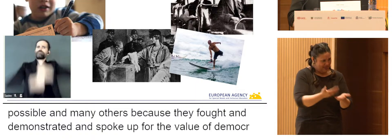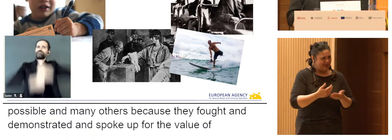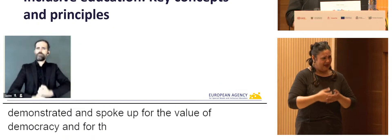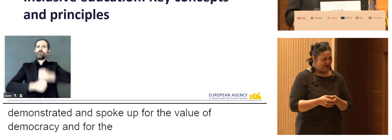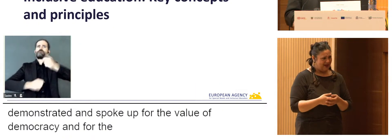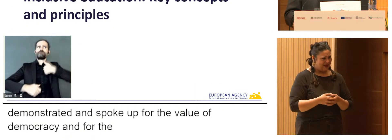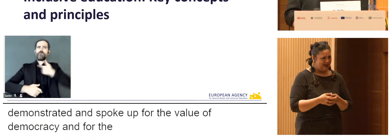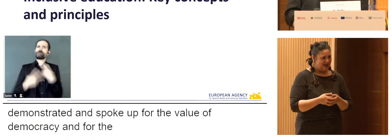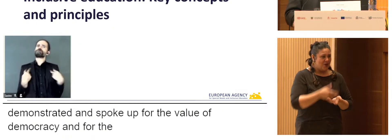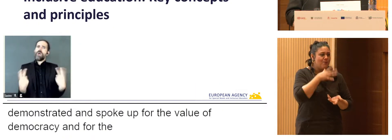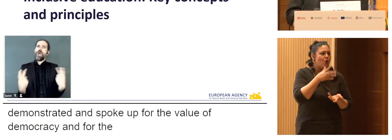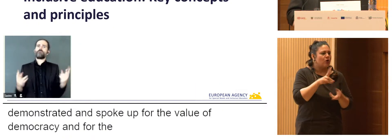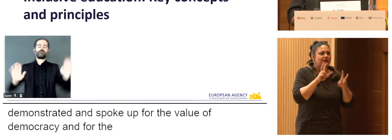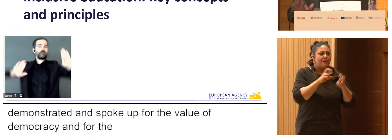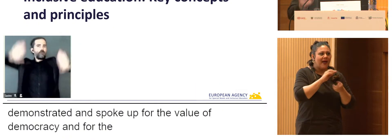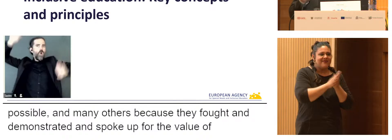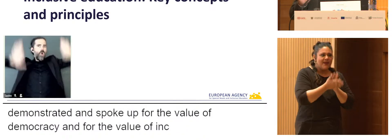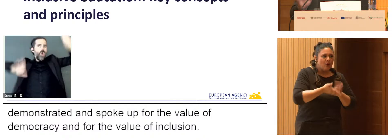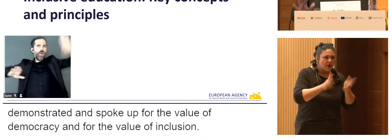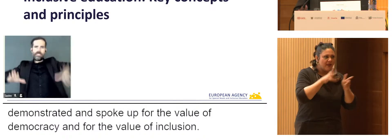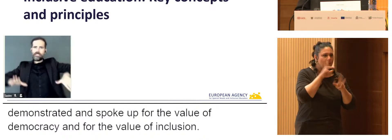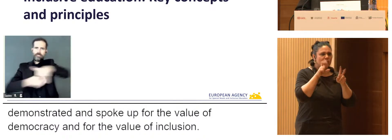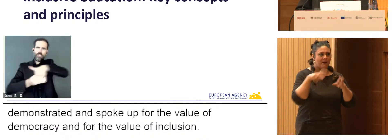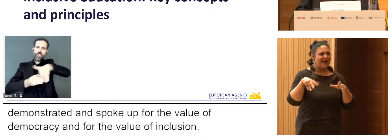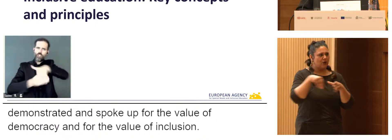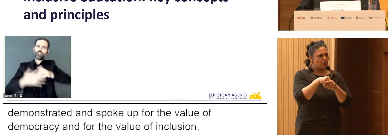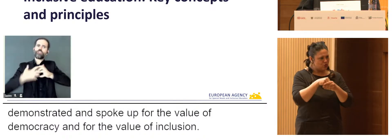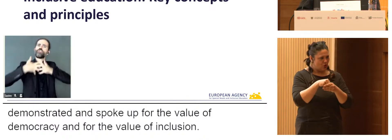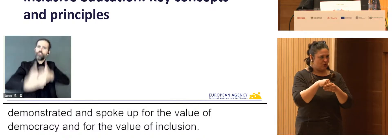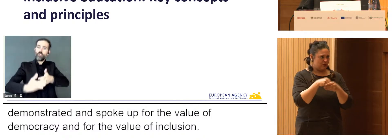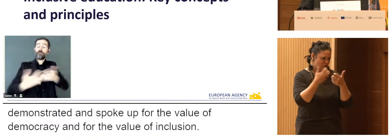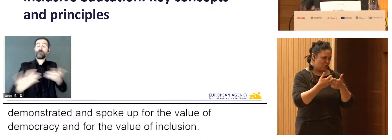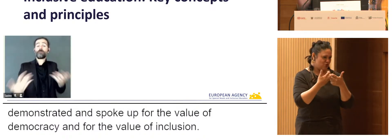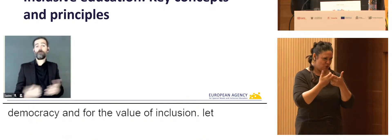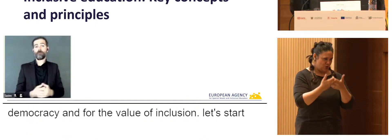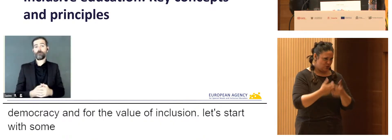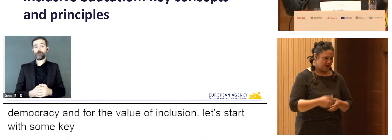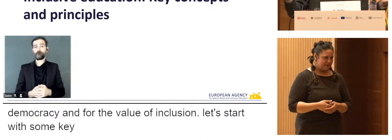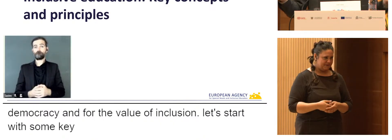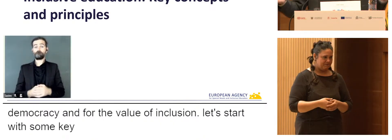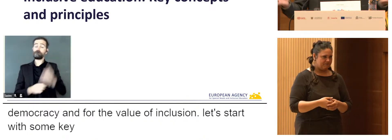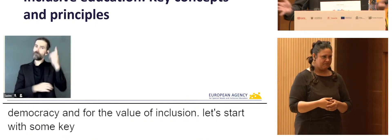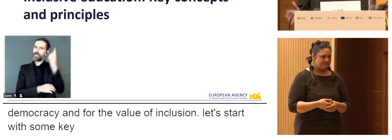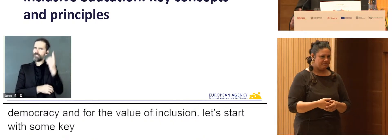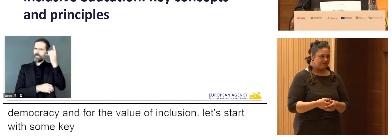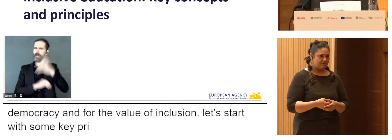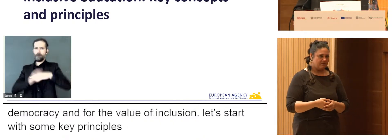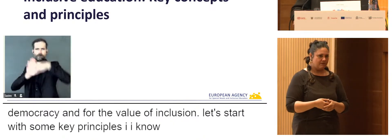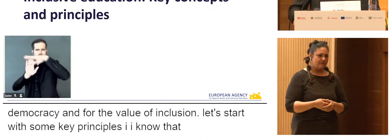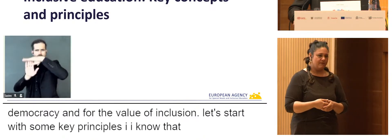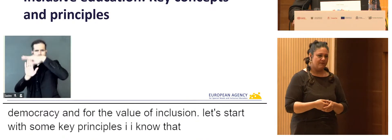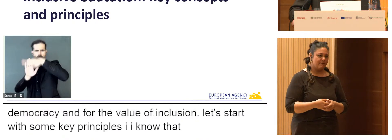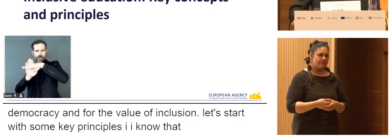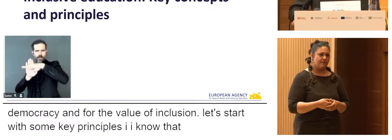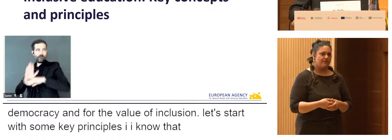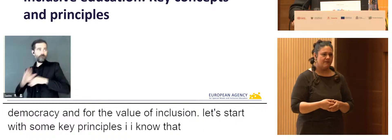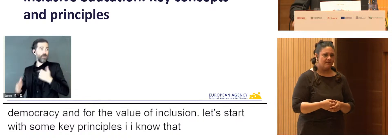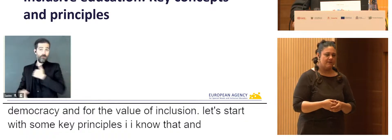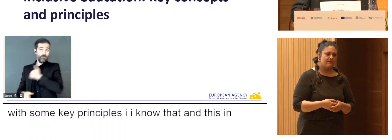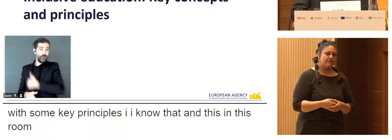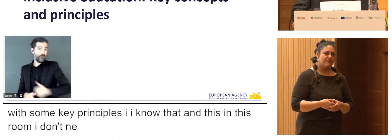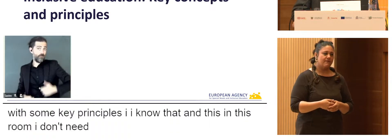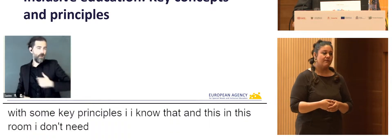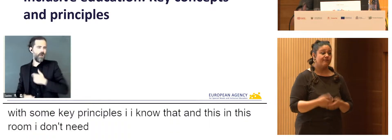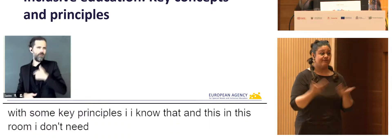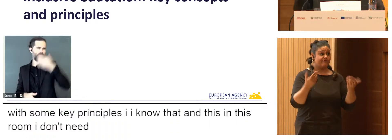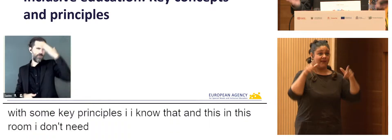value of inclusion. Let's start with some key principles. I know that in this room I don't need to talk